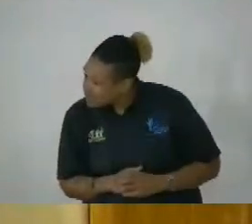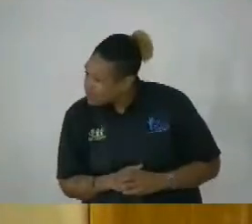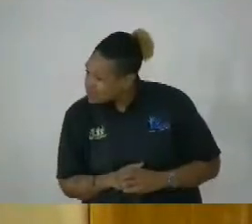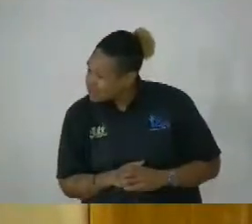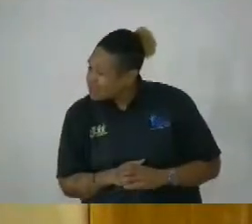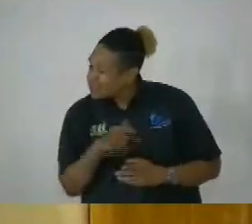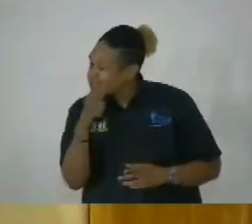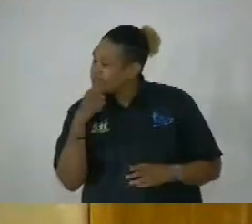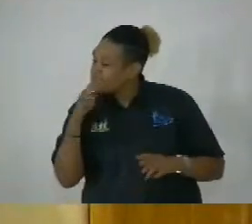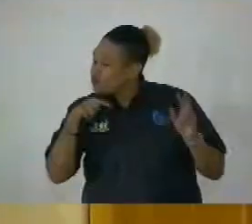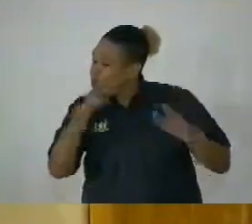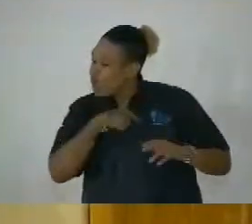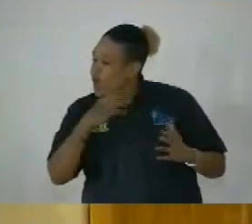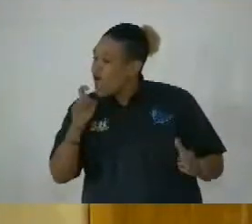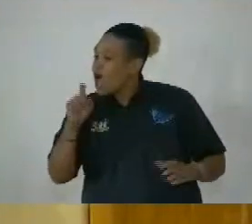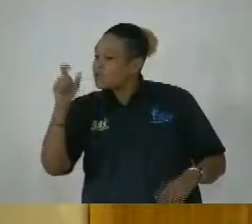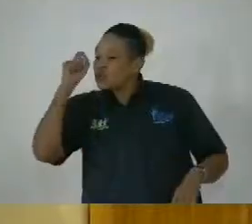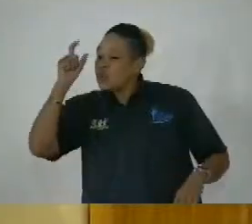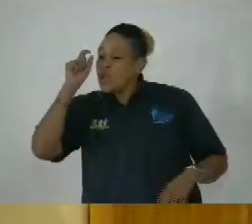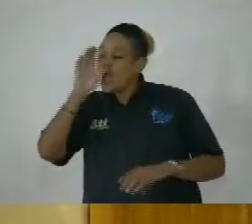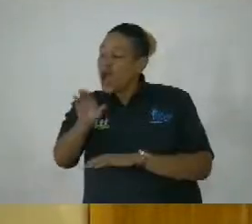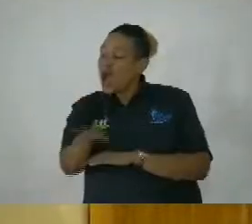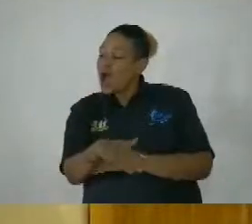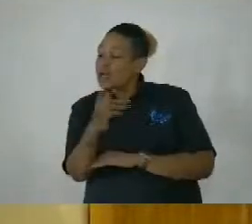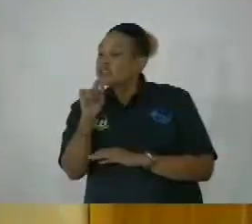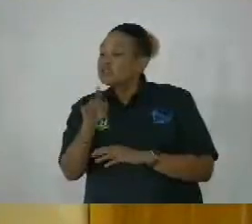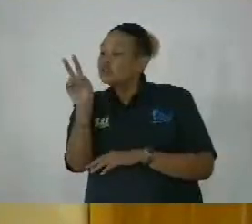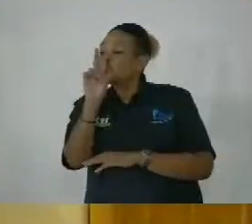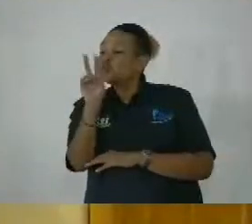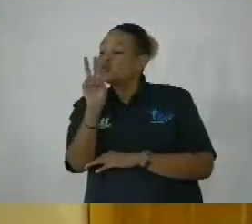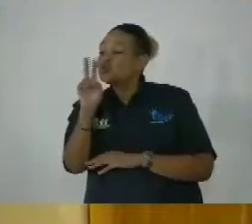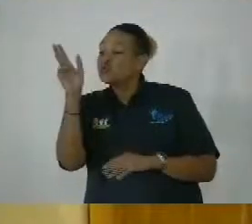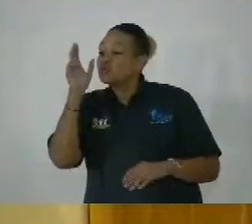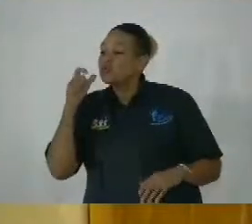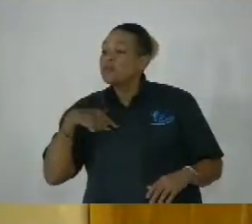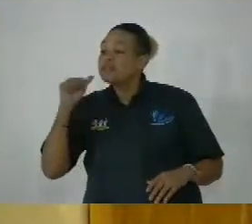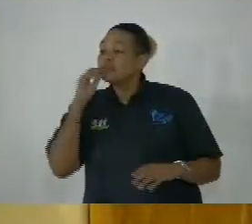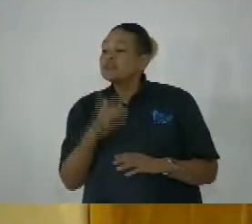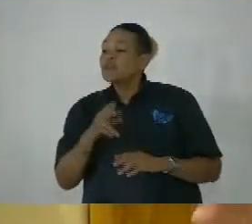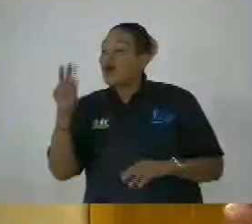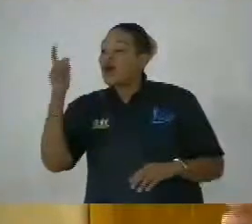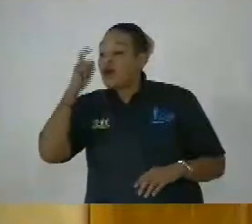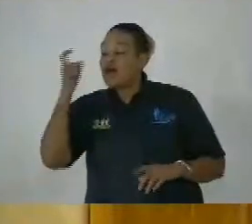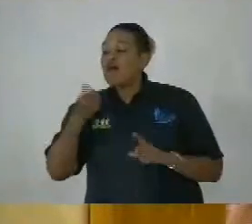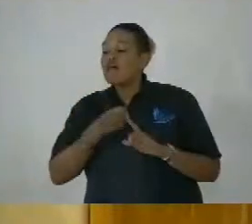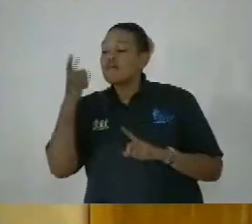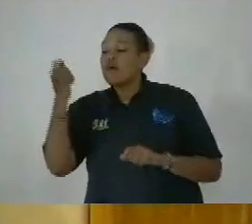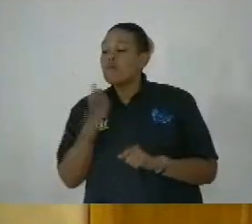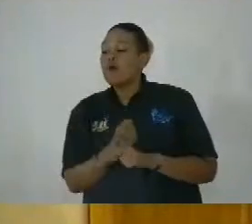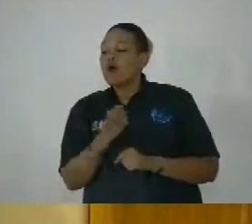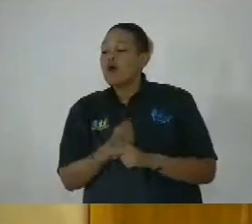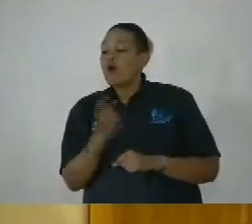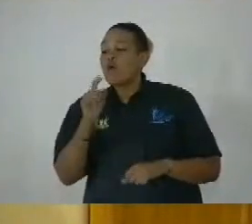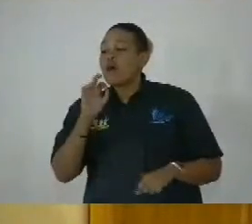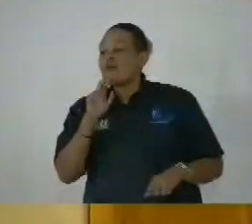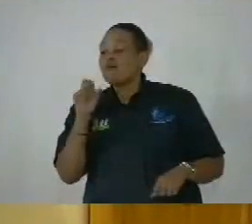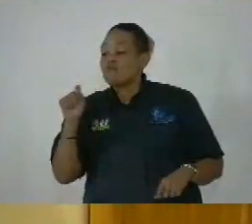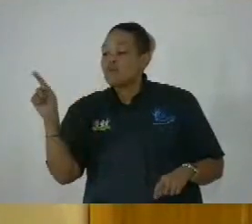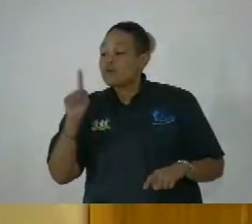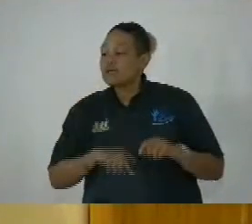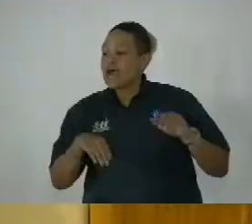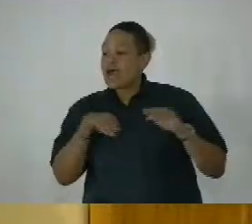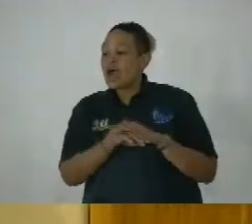supervisor. He said, I had to wait up all night till 2 o'clock to hear my daughter there, because she had come from her work out of Freeport, and she can't come